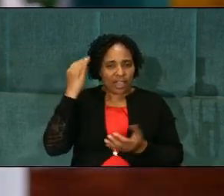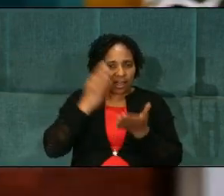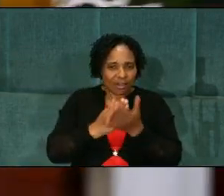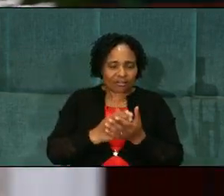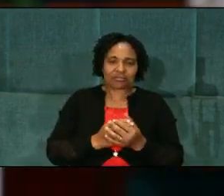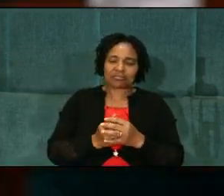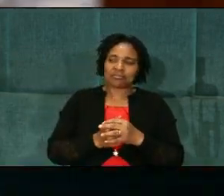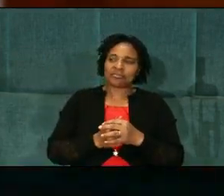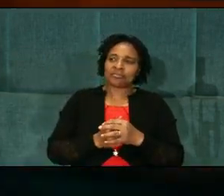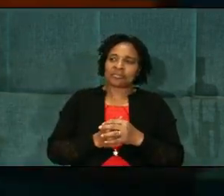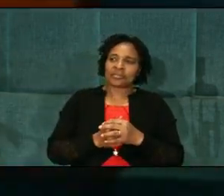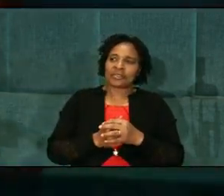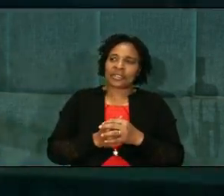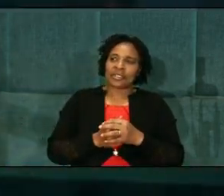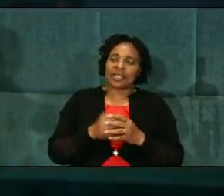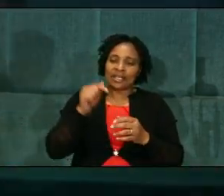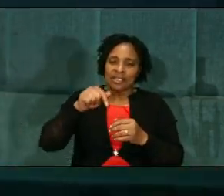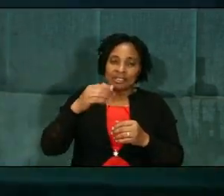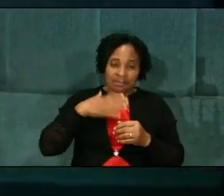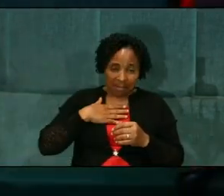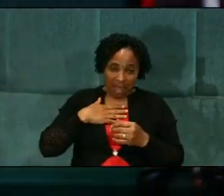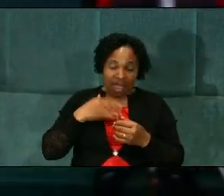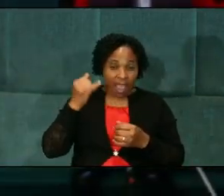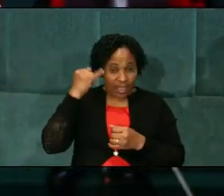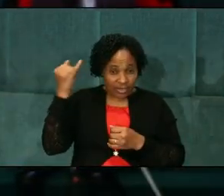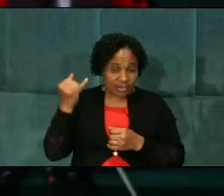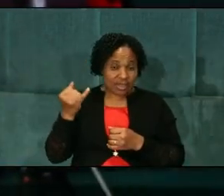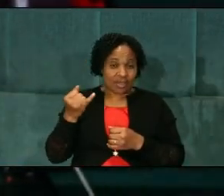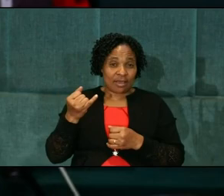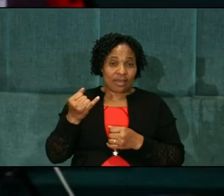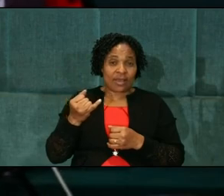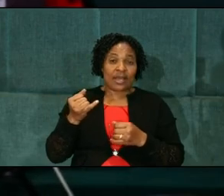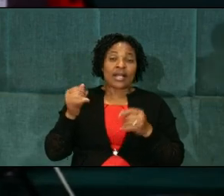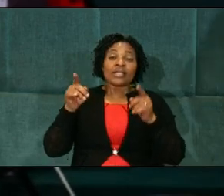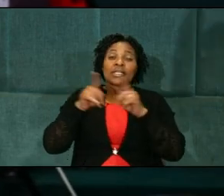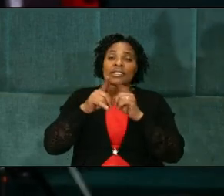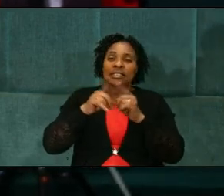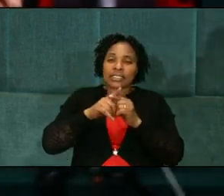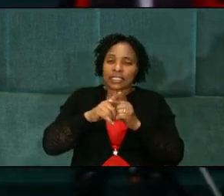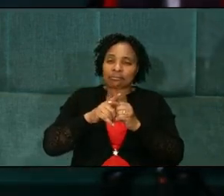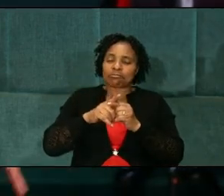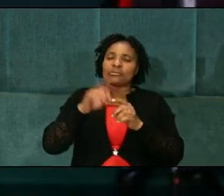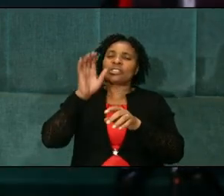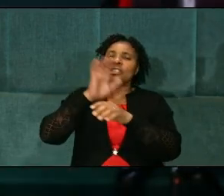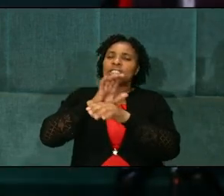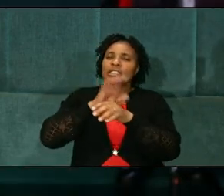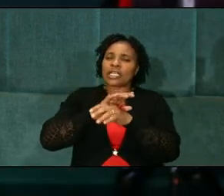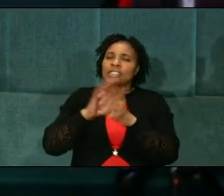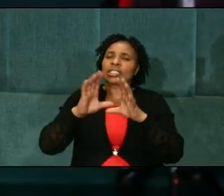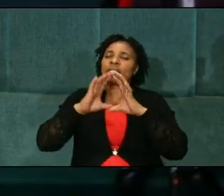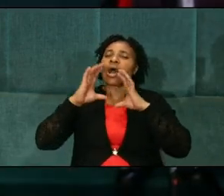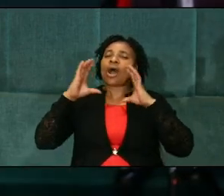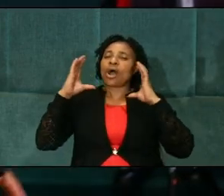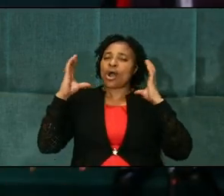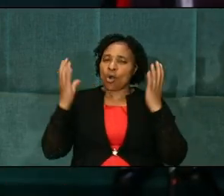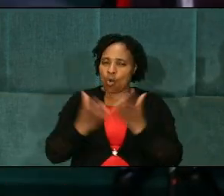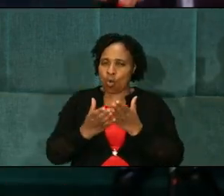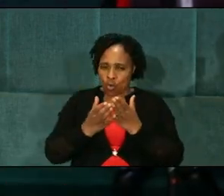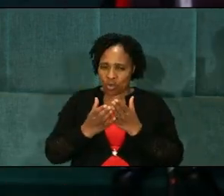wrapping this up. This is my time is up. You're getting the idea then. Even though the church on a whole